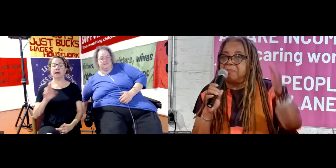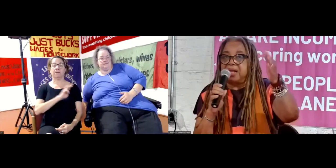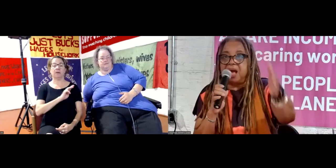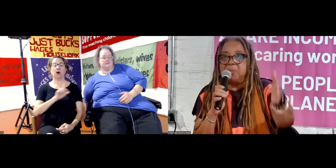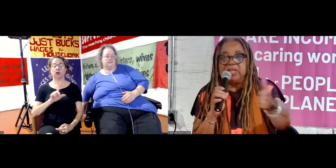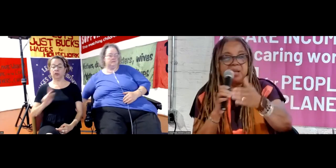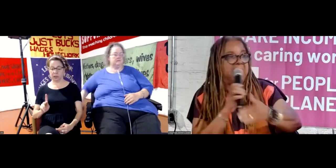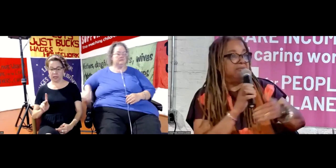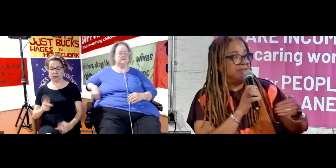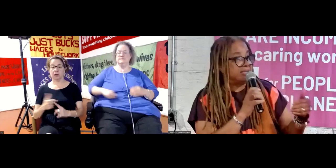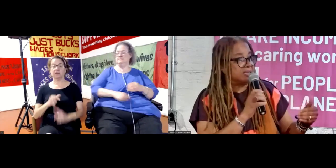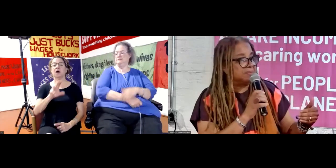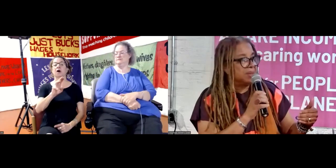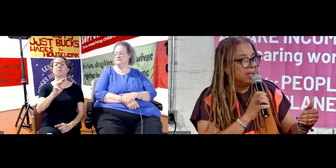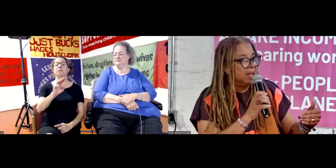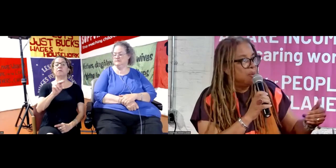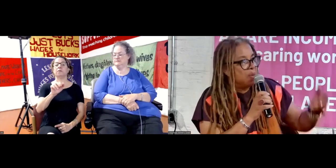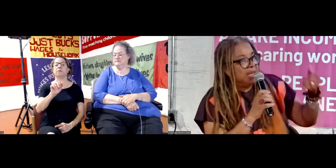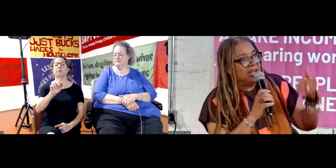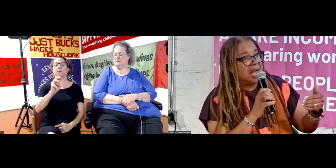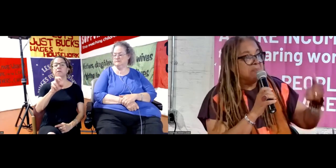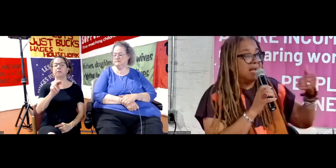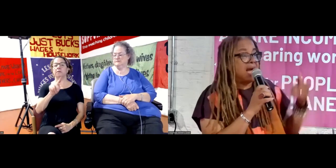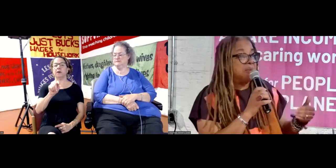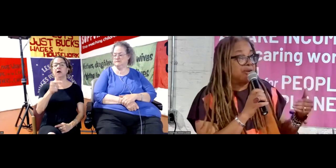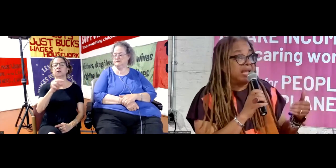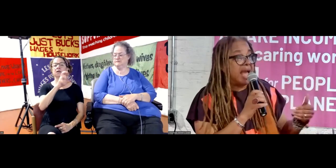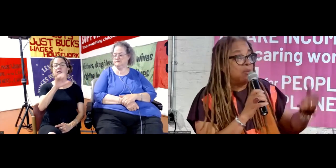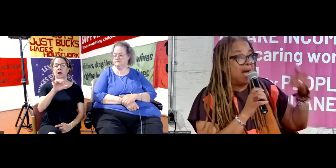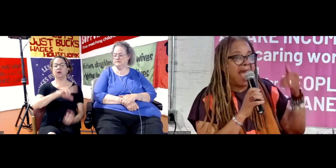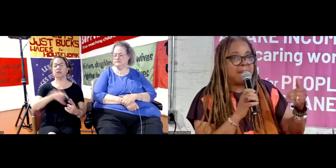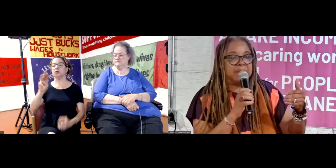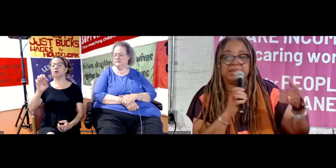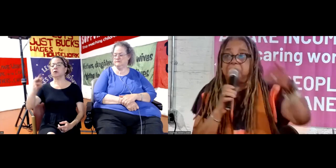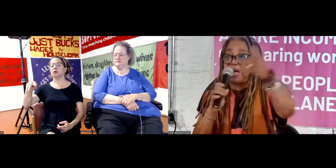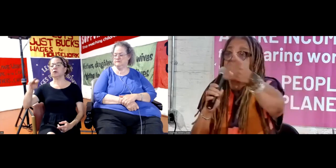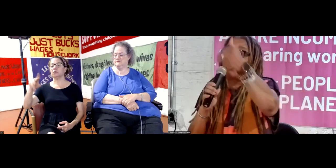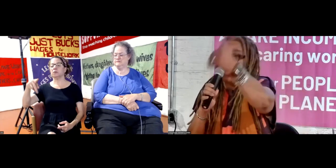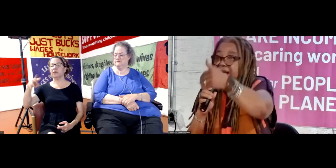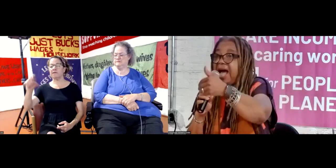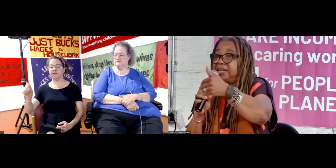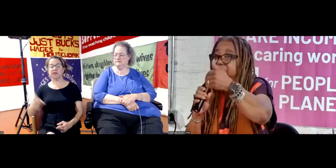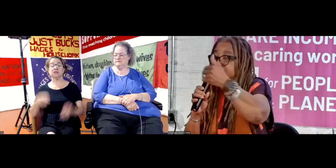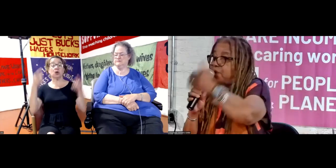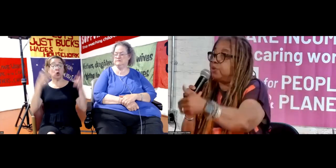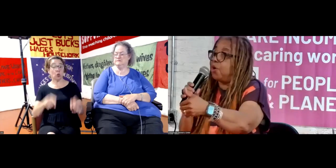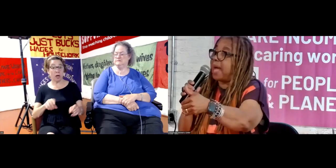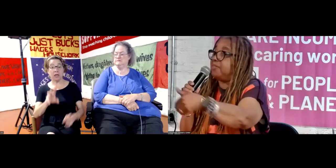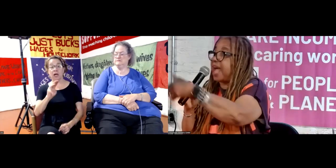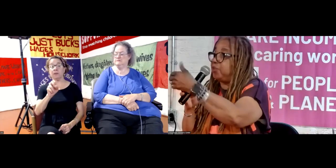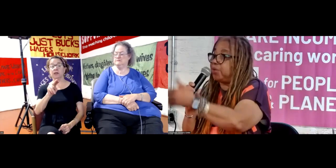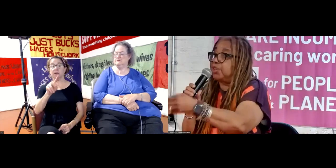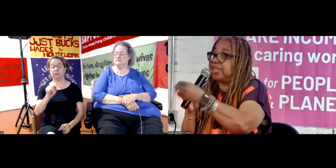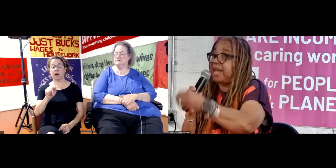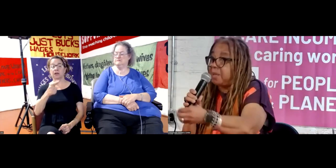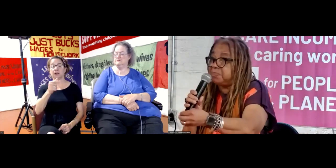goes from Montgomery to Memphis. When we look at Montgomery and what happened, the bus boycott, if you don't know about